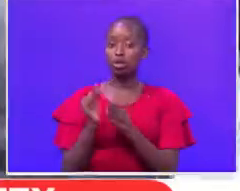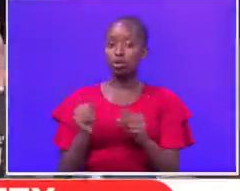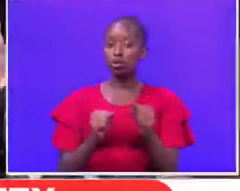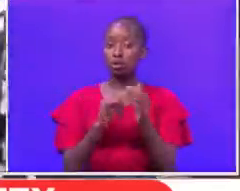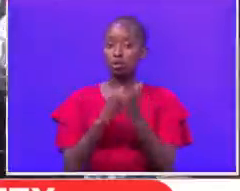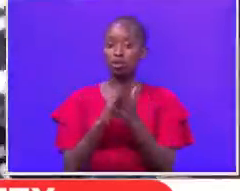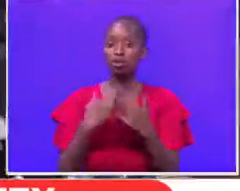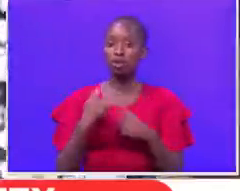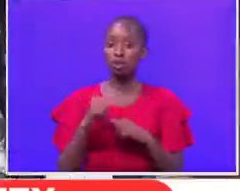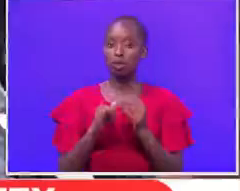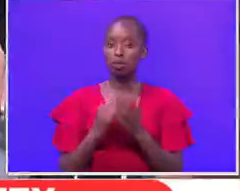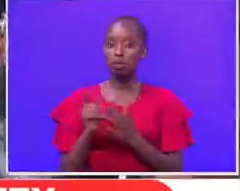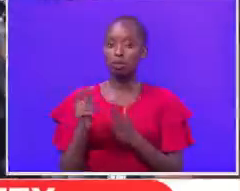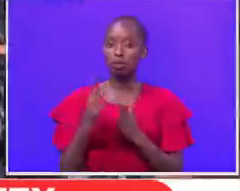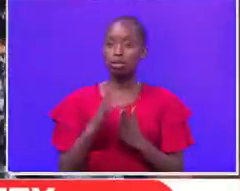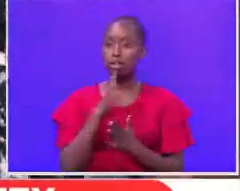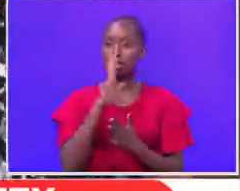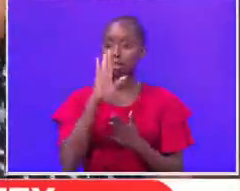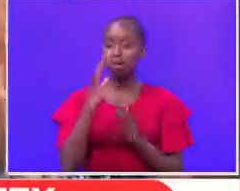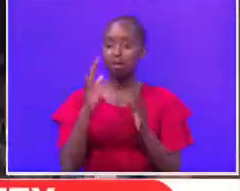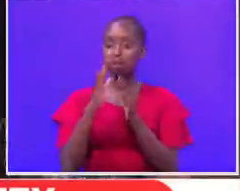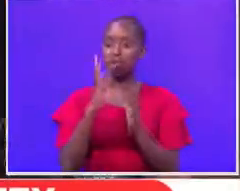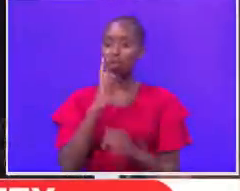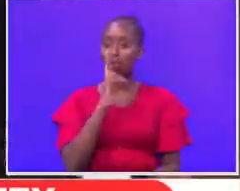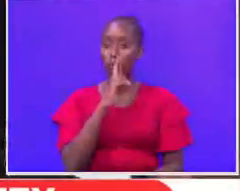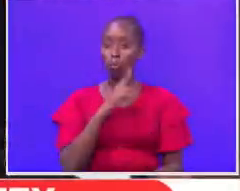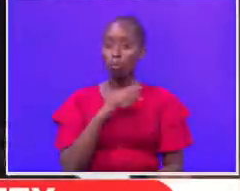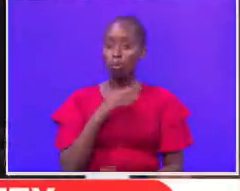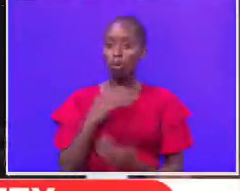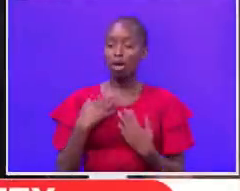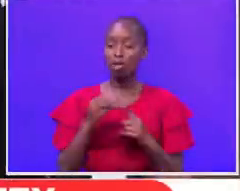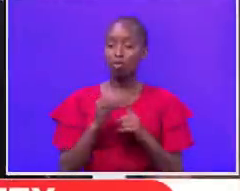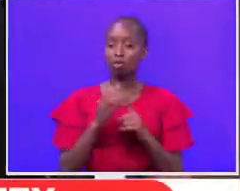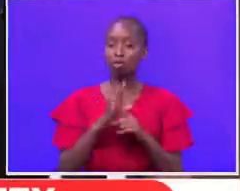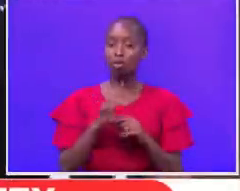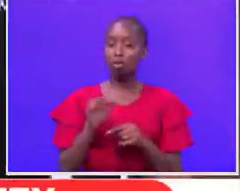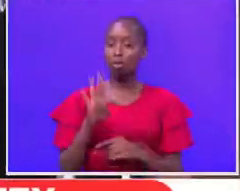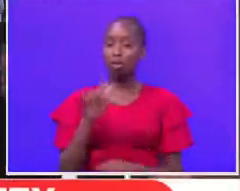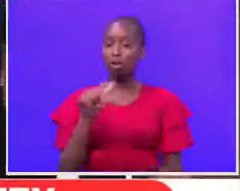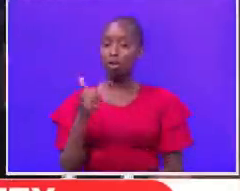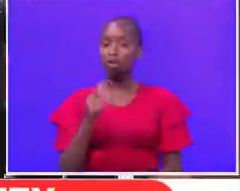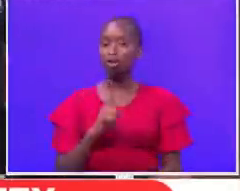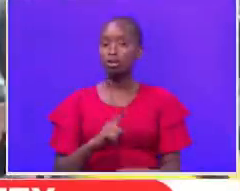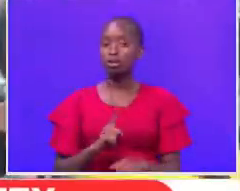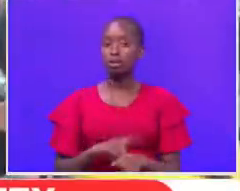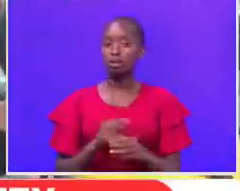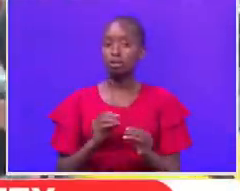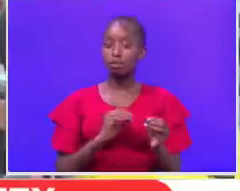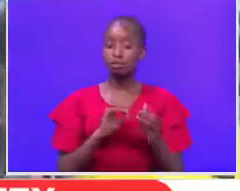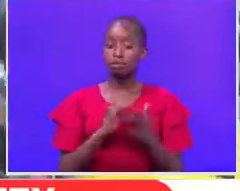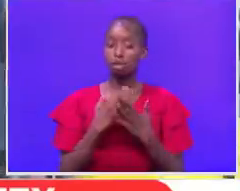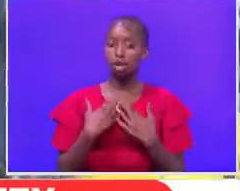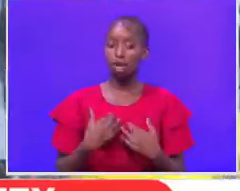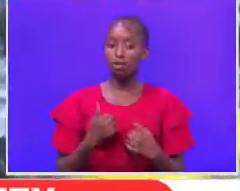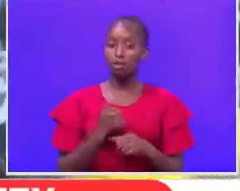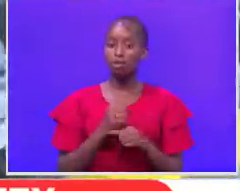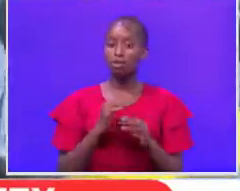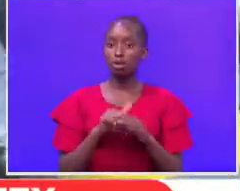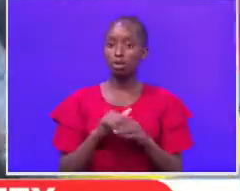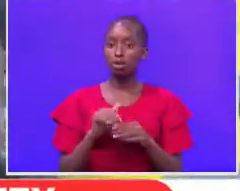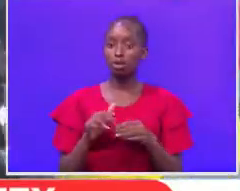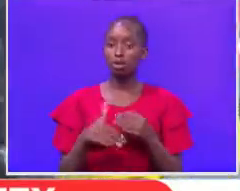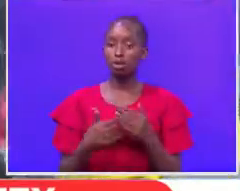of Kenyans will be at great risk of being exposed and abused by others. Thus, the move by the taxman is in breach of the Constitution